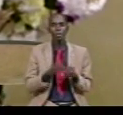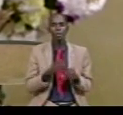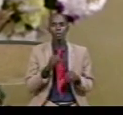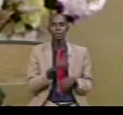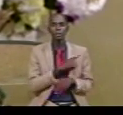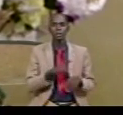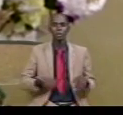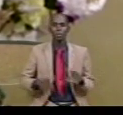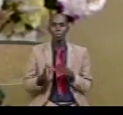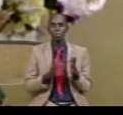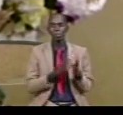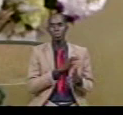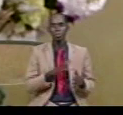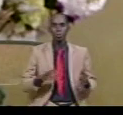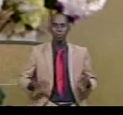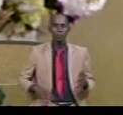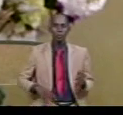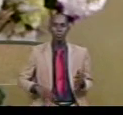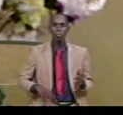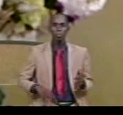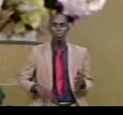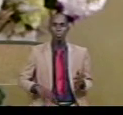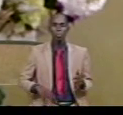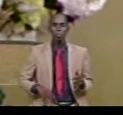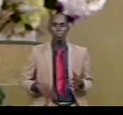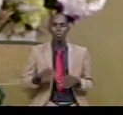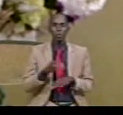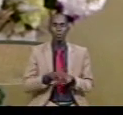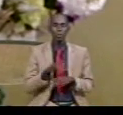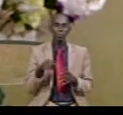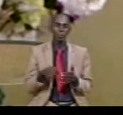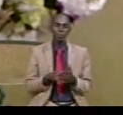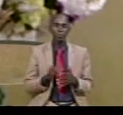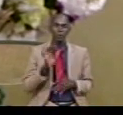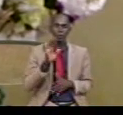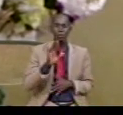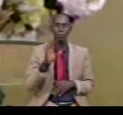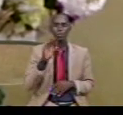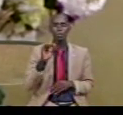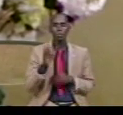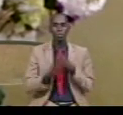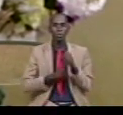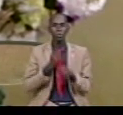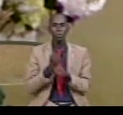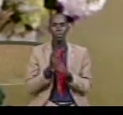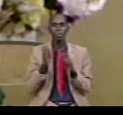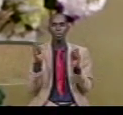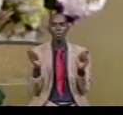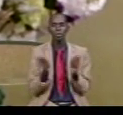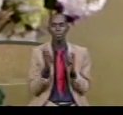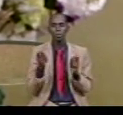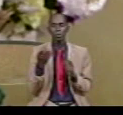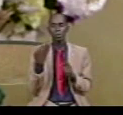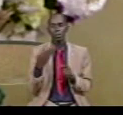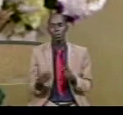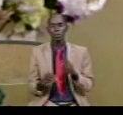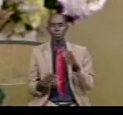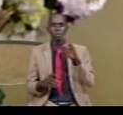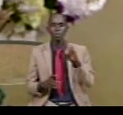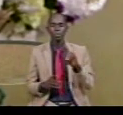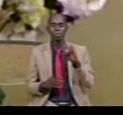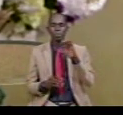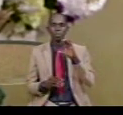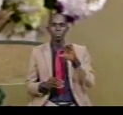Christ, on this, your 50th anniversary of Deeper Christian